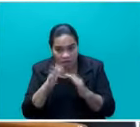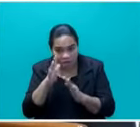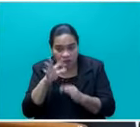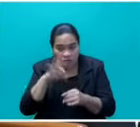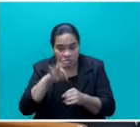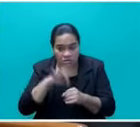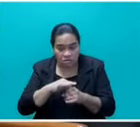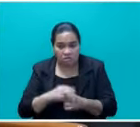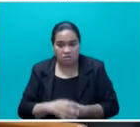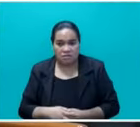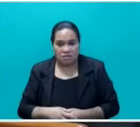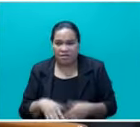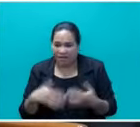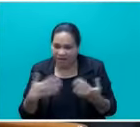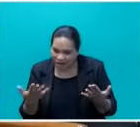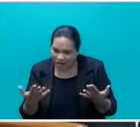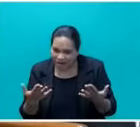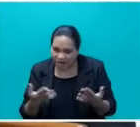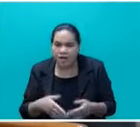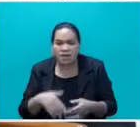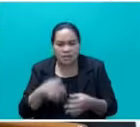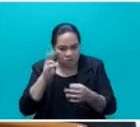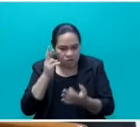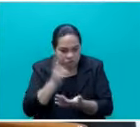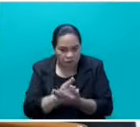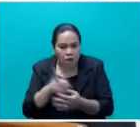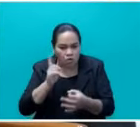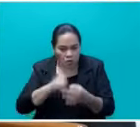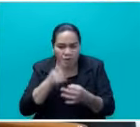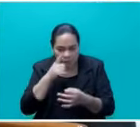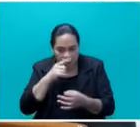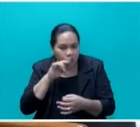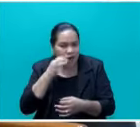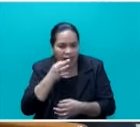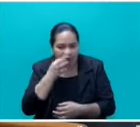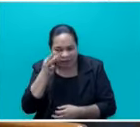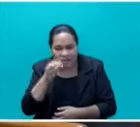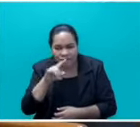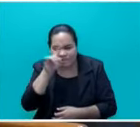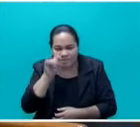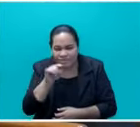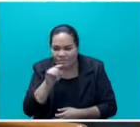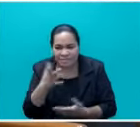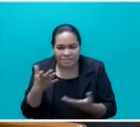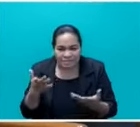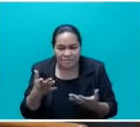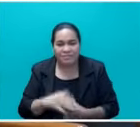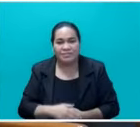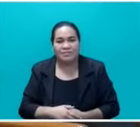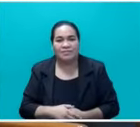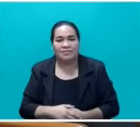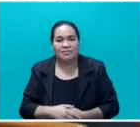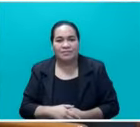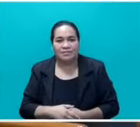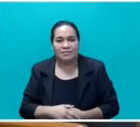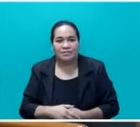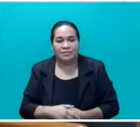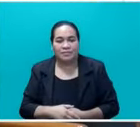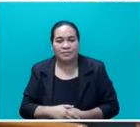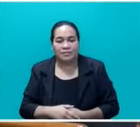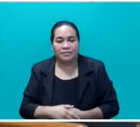I mean, you know, these are legitimate questions that people ask. So, Mr. Speaker, when